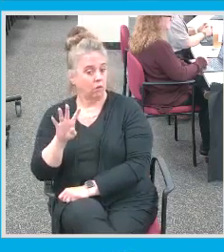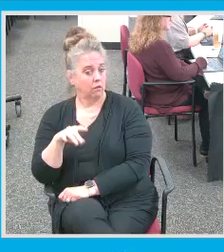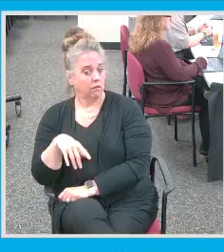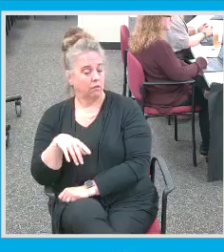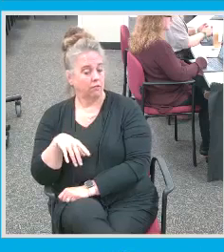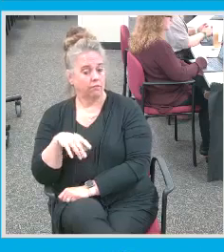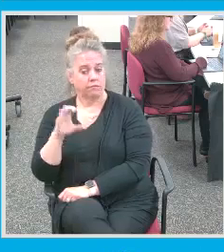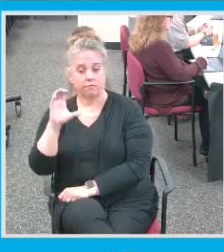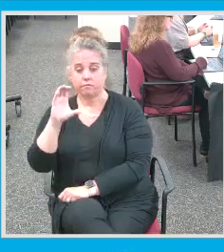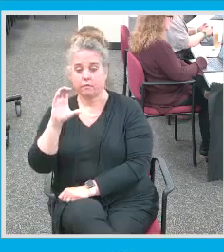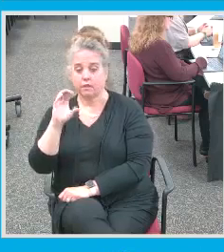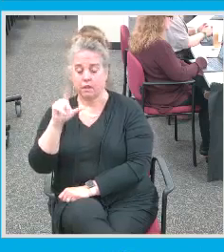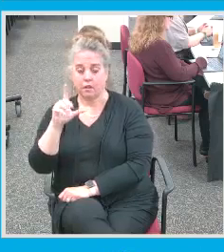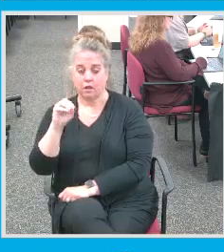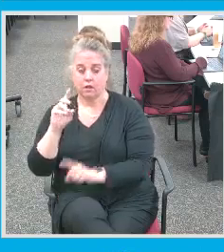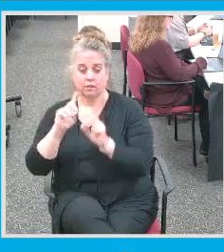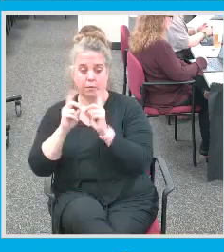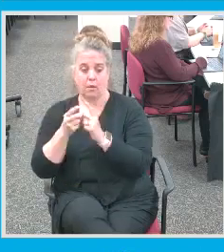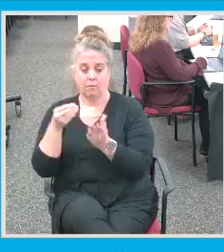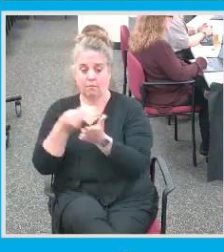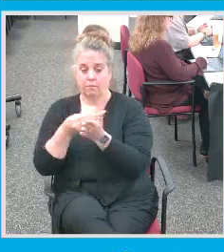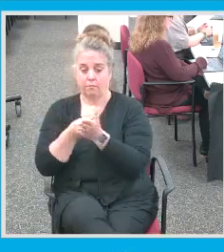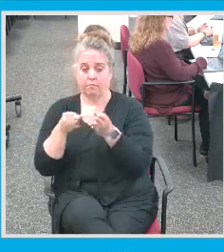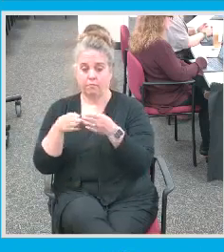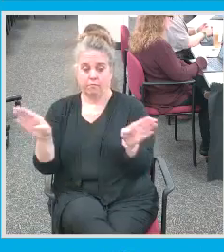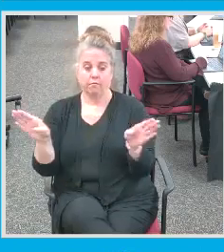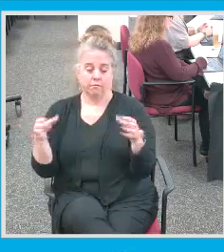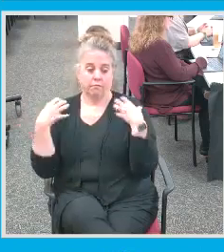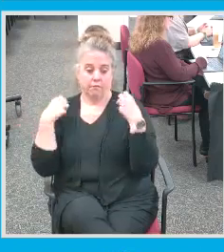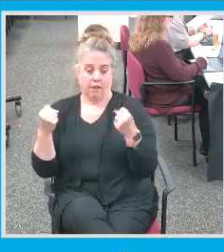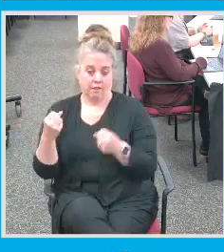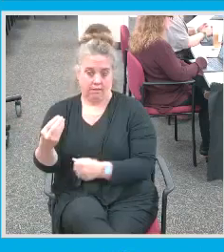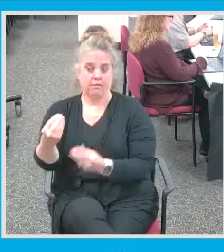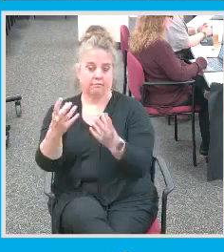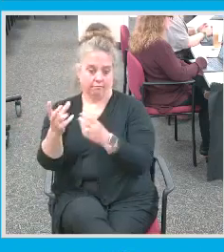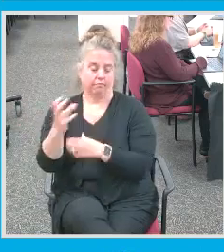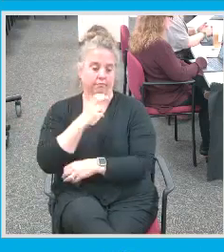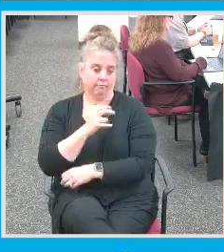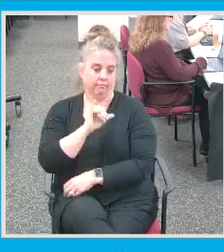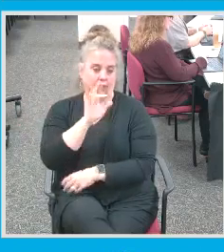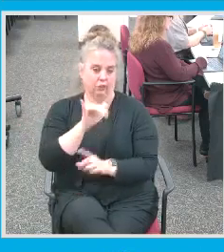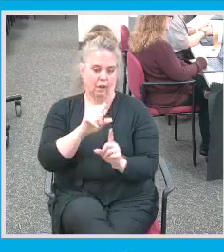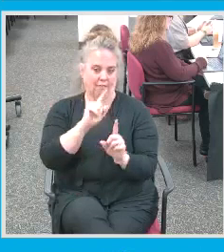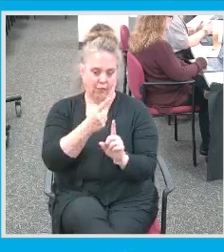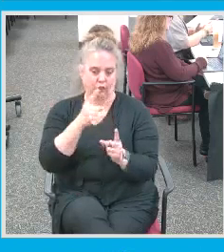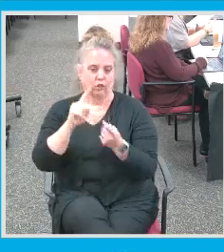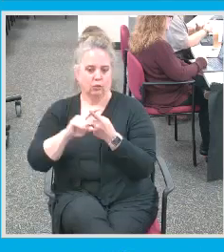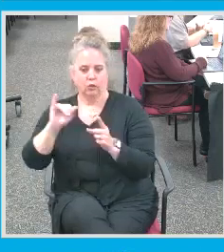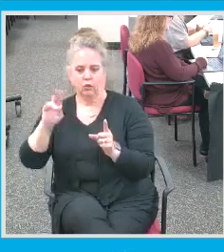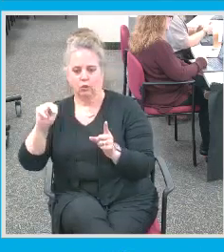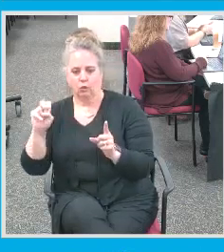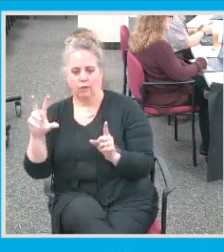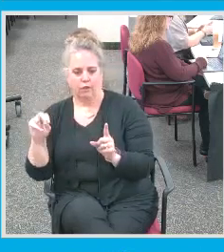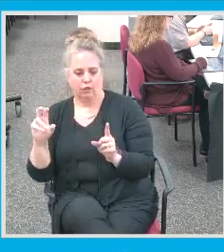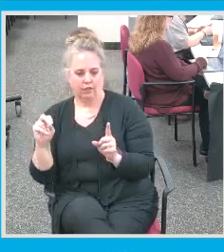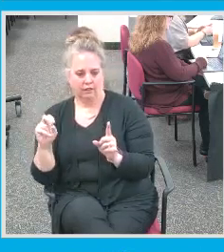and their fiscal year is July 1st through June 30th. The amount has not changed from the past few previous years, so we're still at